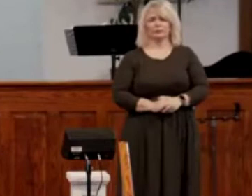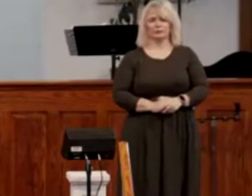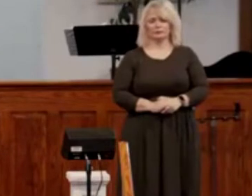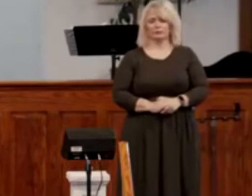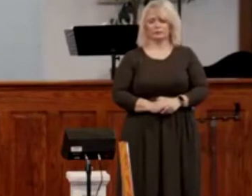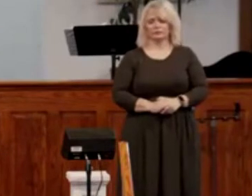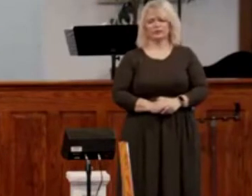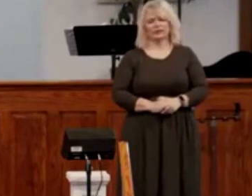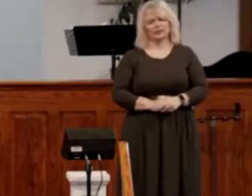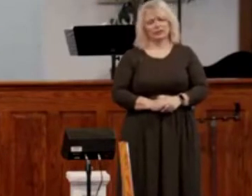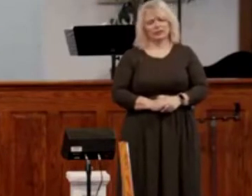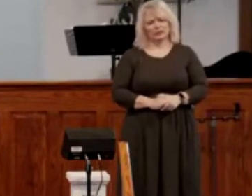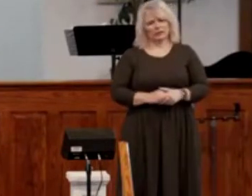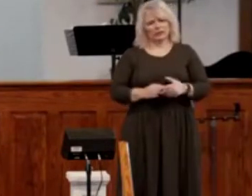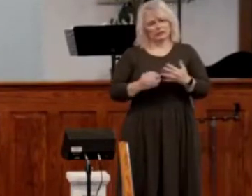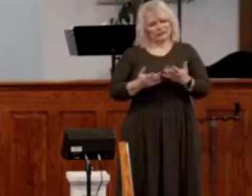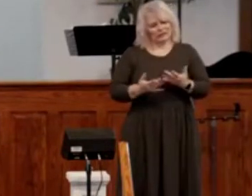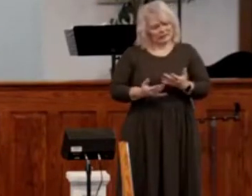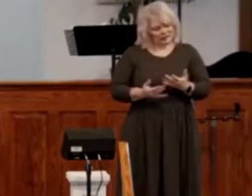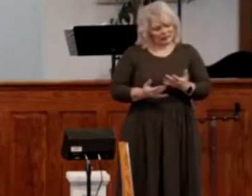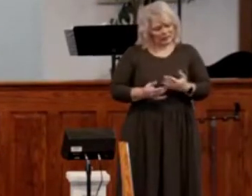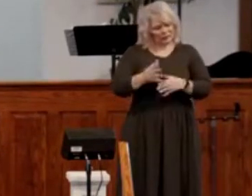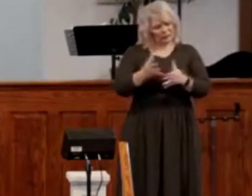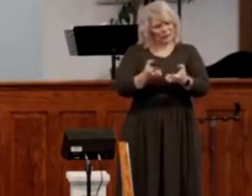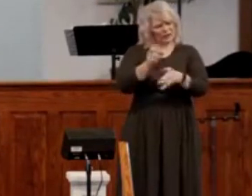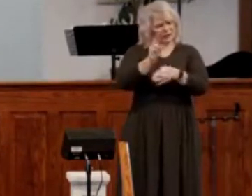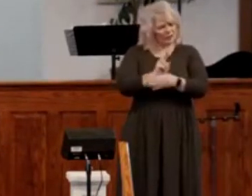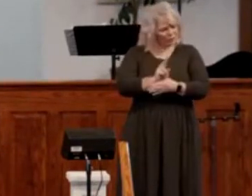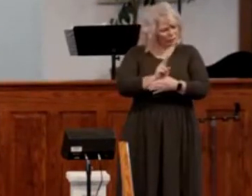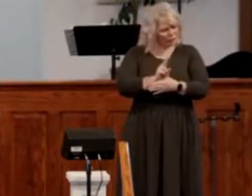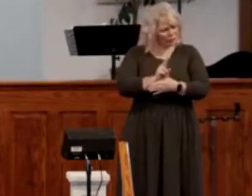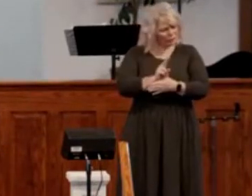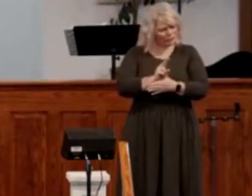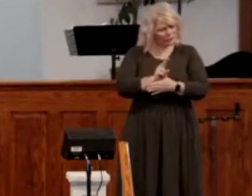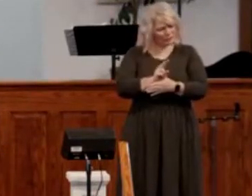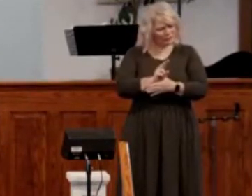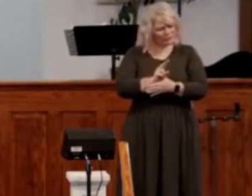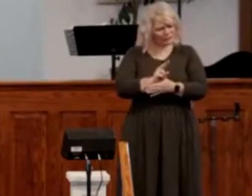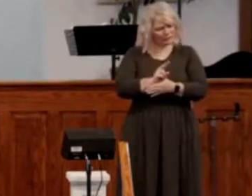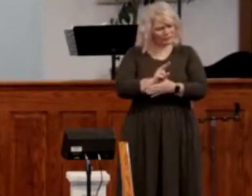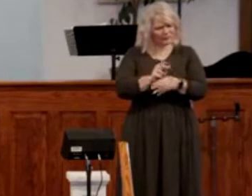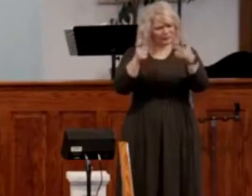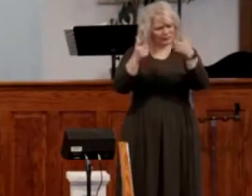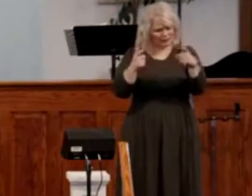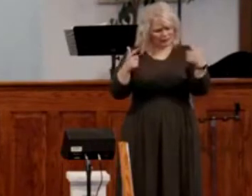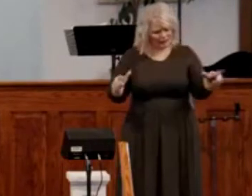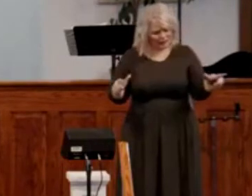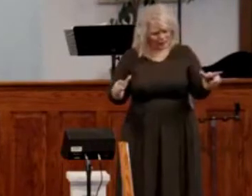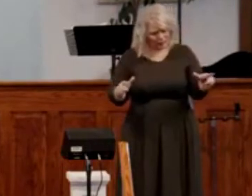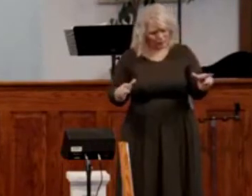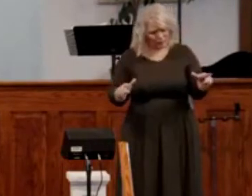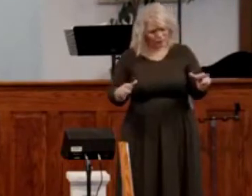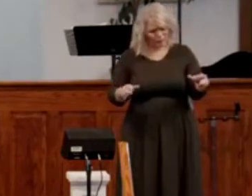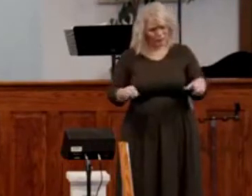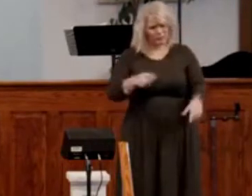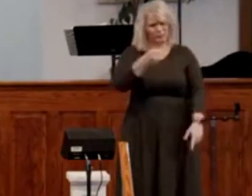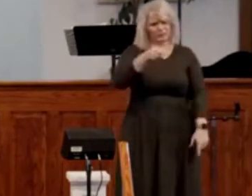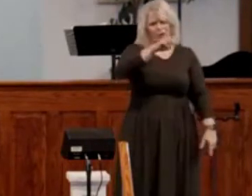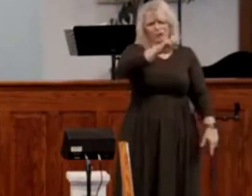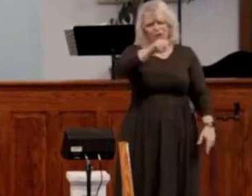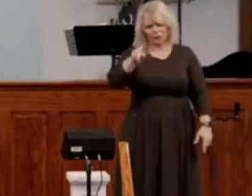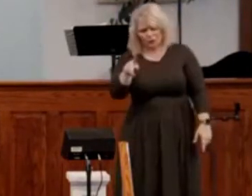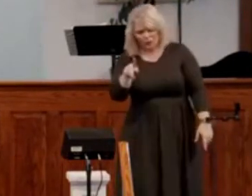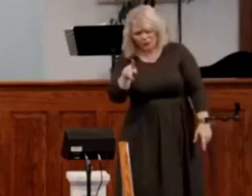I hesitate with this because I want to use, sometimes want to use the language tools. There's a Greek, in the